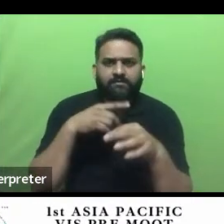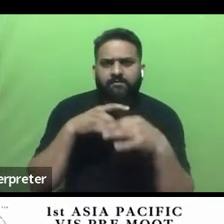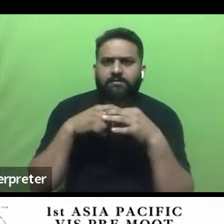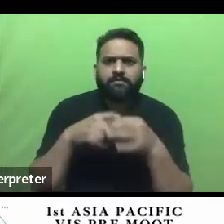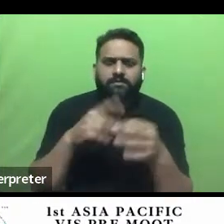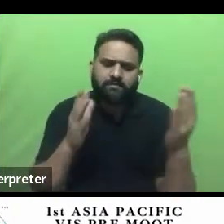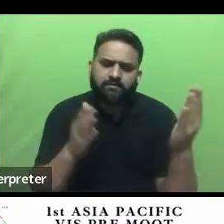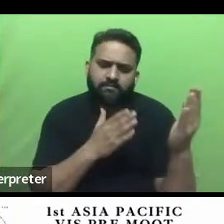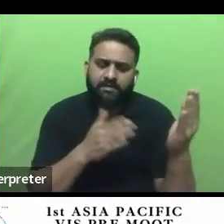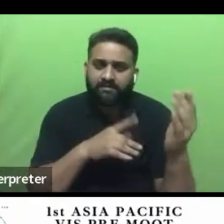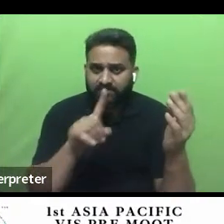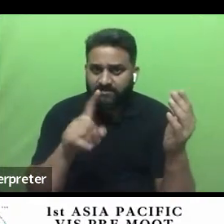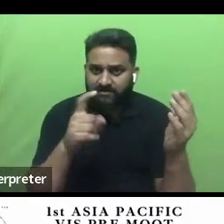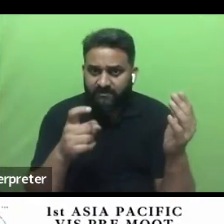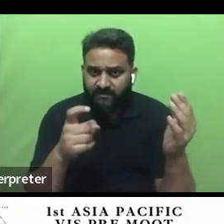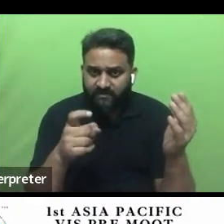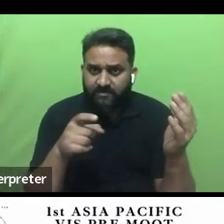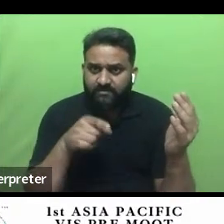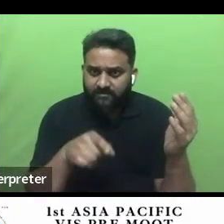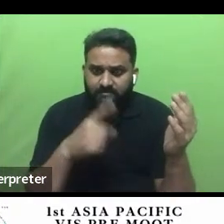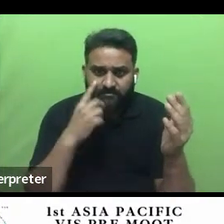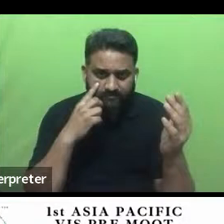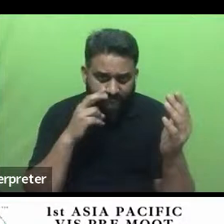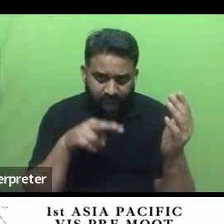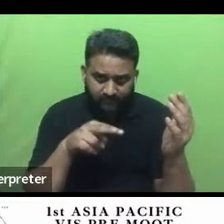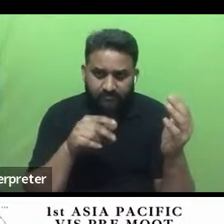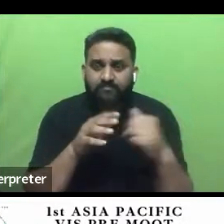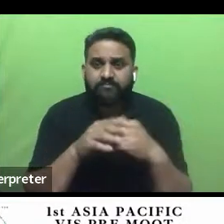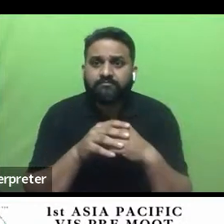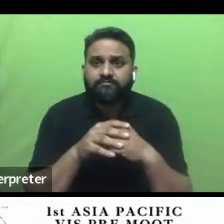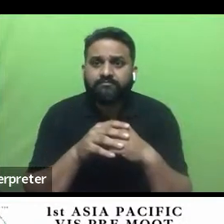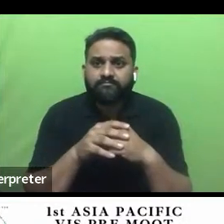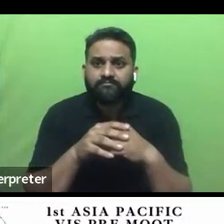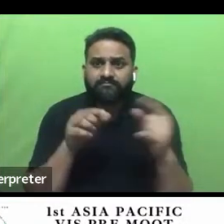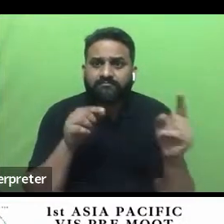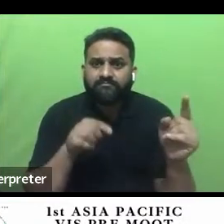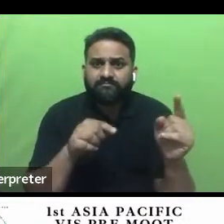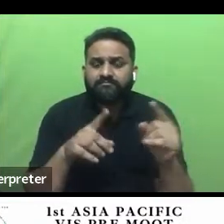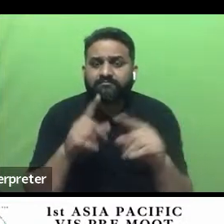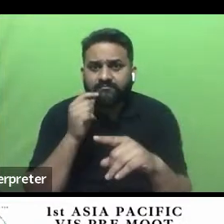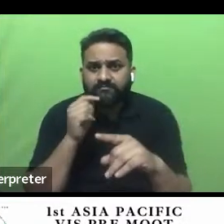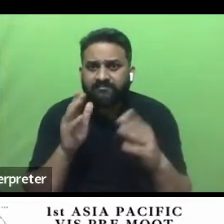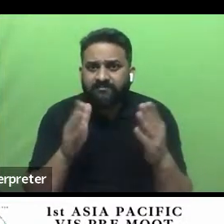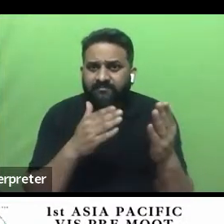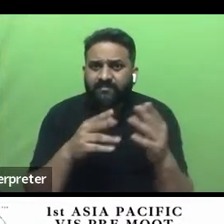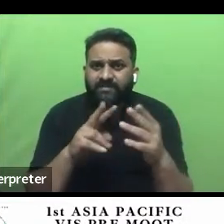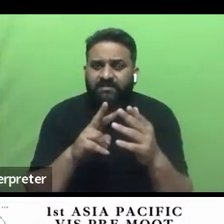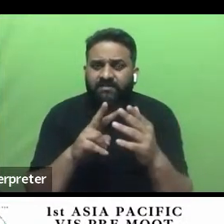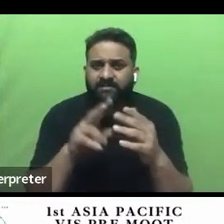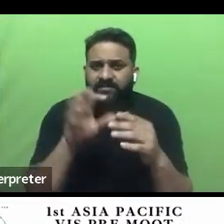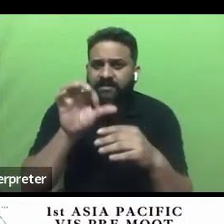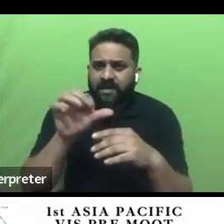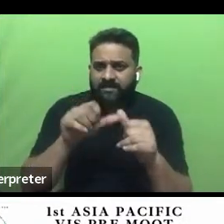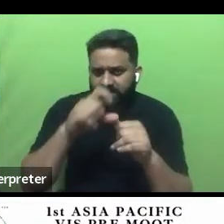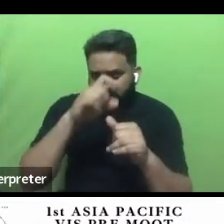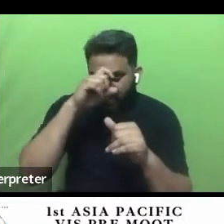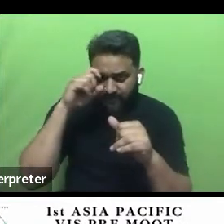page 17 of the record. This is Mr. Rain's email of the 9th of April.